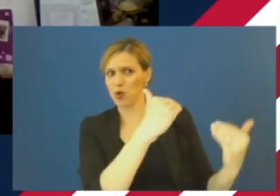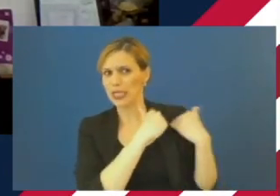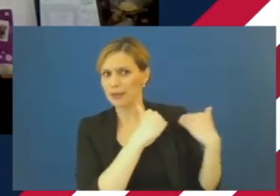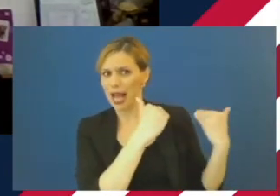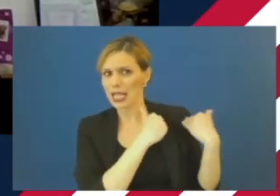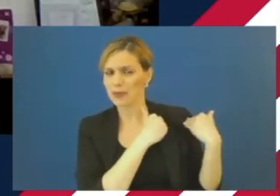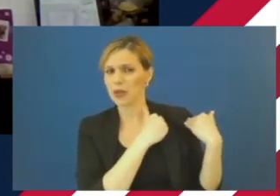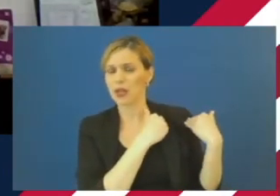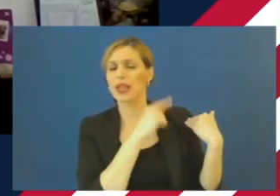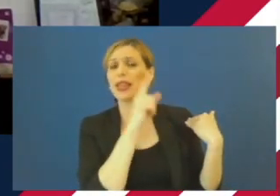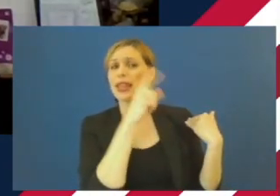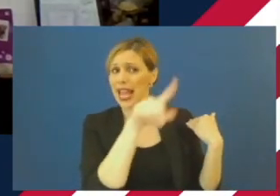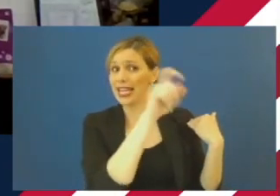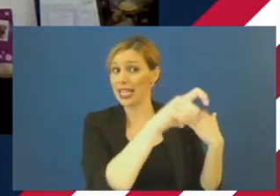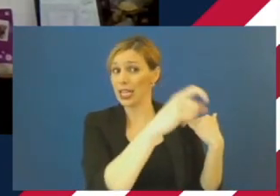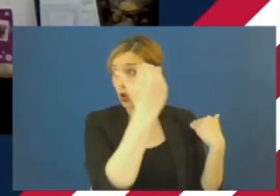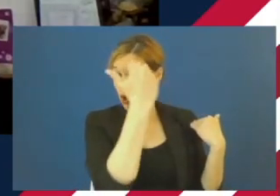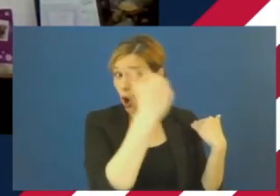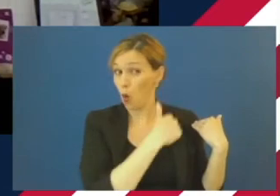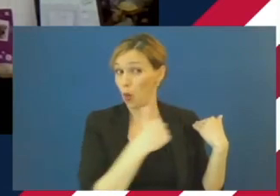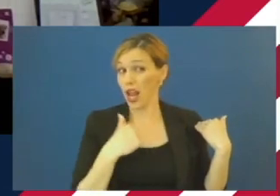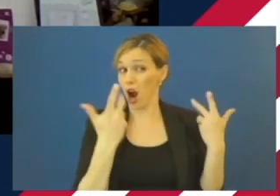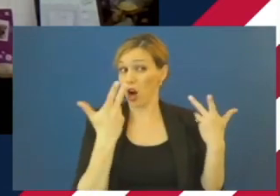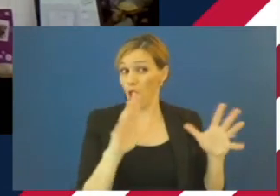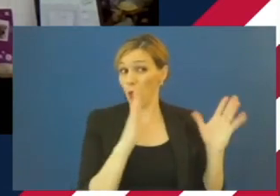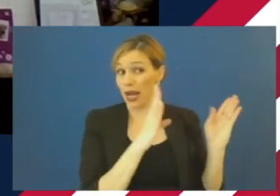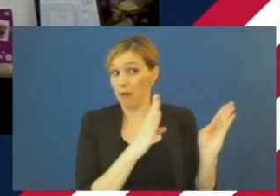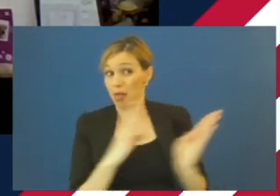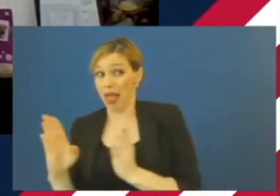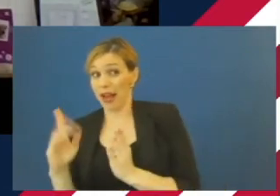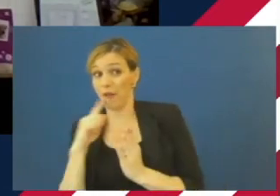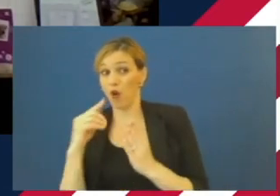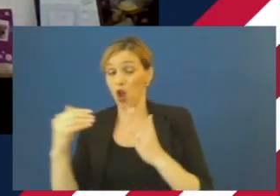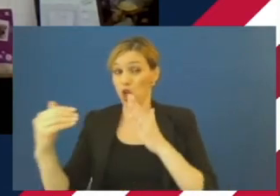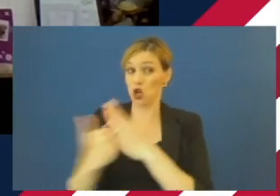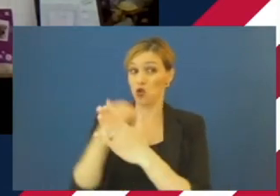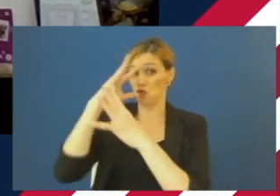that we're planning for the next administration to immediately take action to stop it.